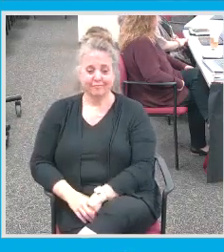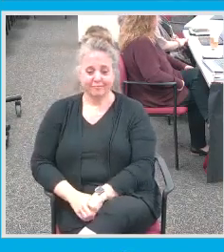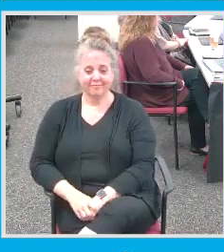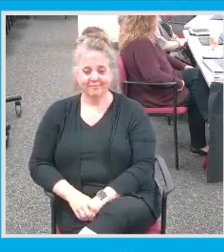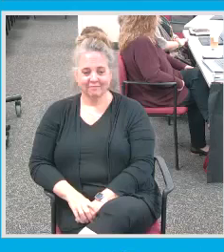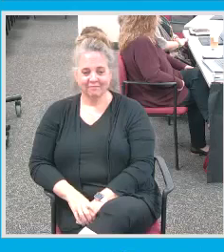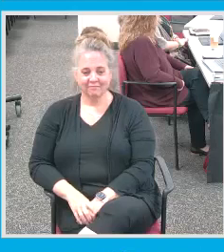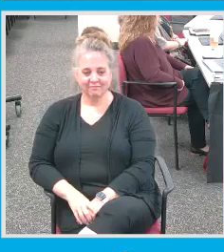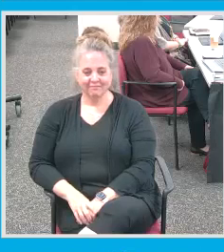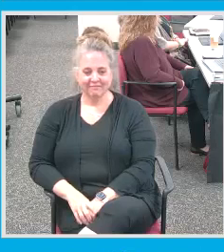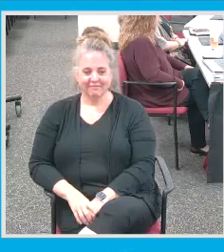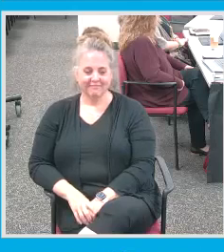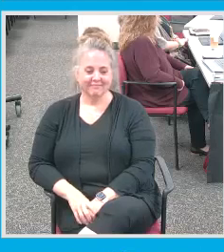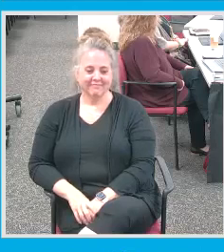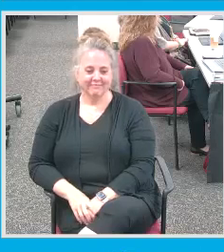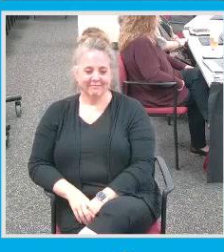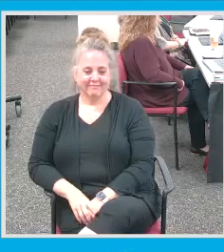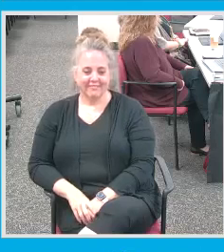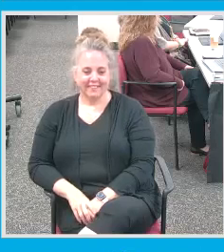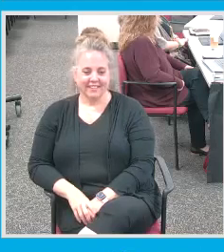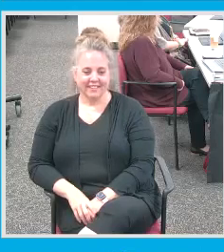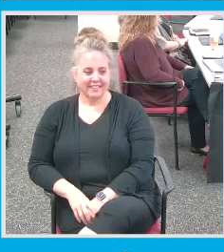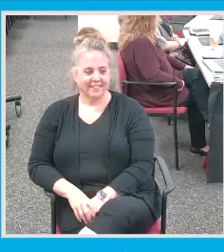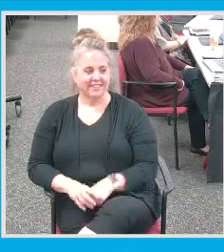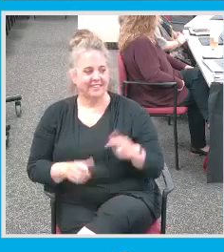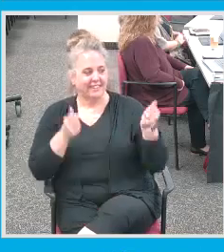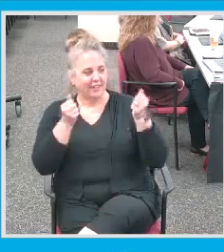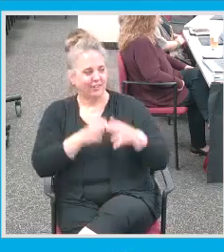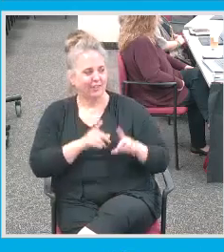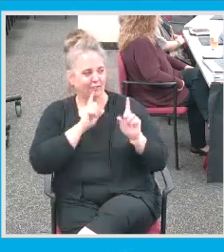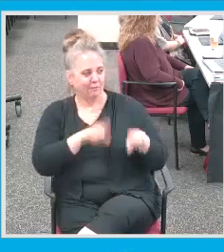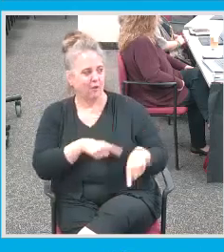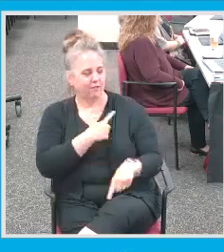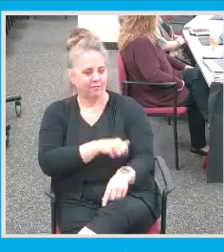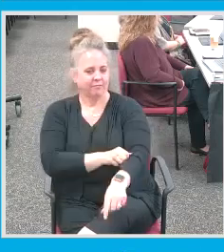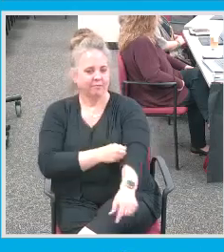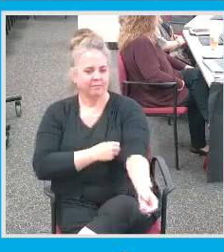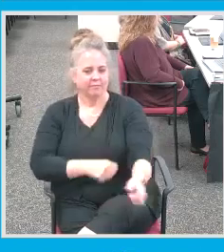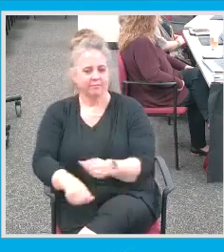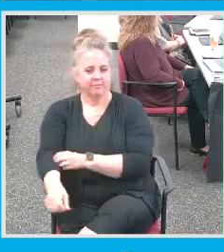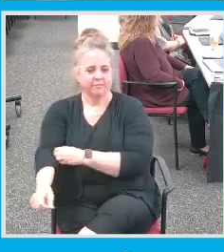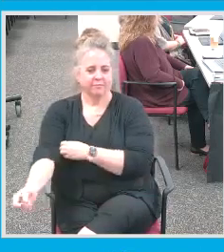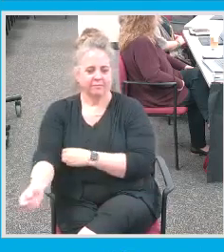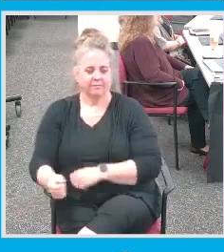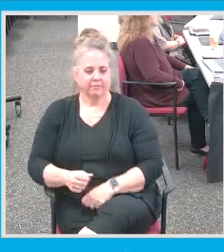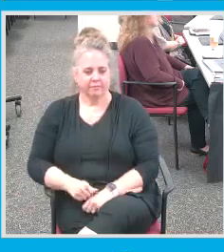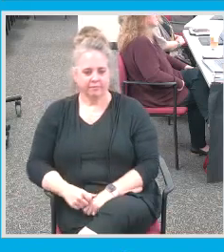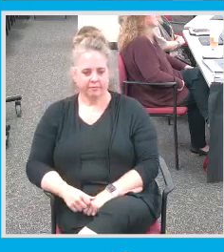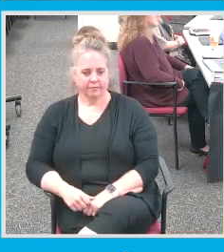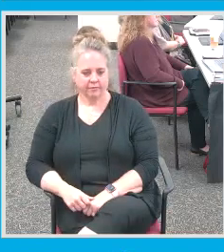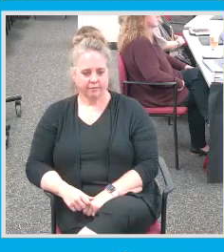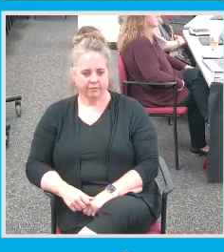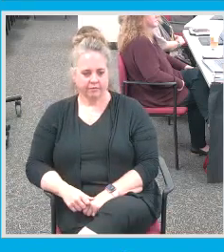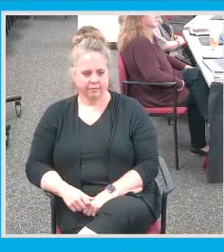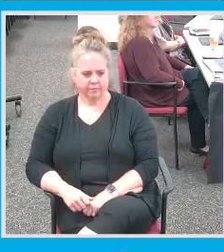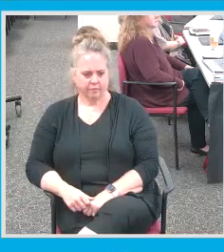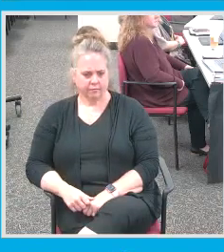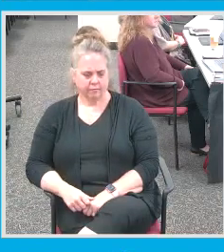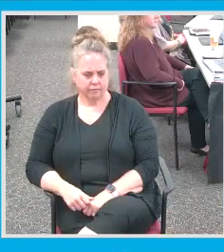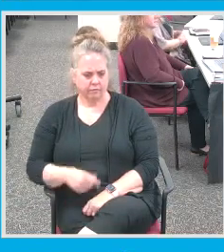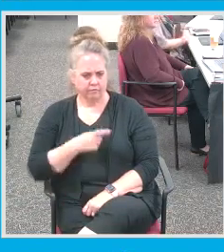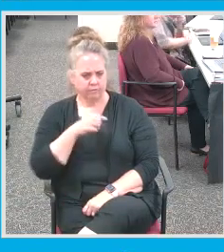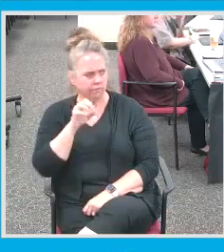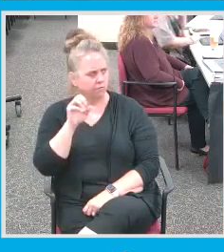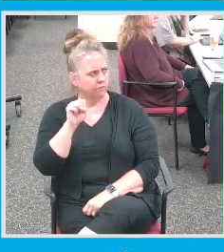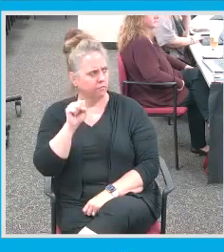our director's report. Well, I'm going to ask Samantha if the audio is working on Teams. We're going to back up